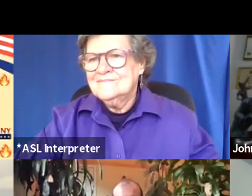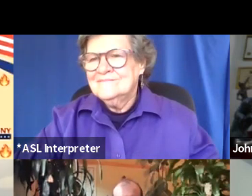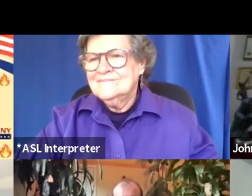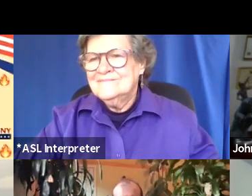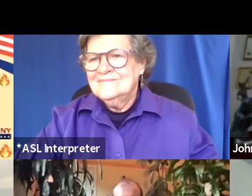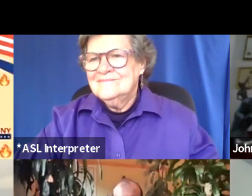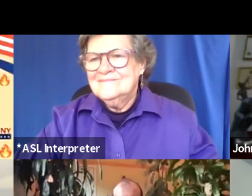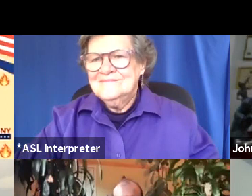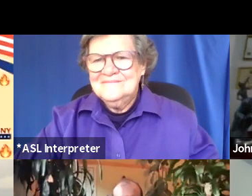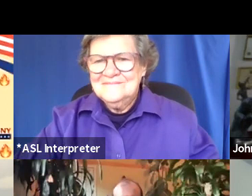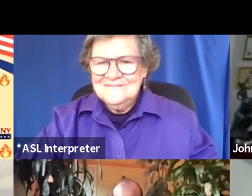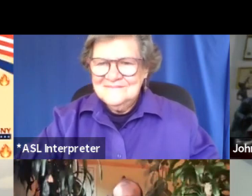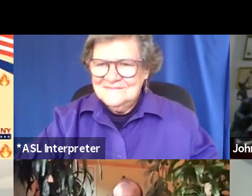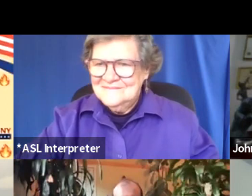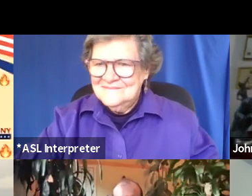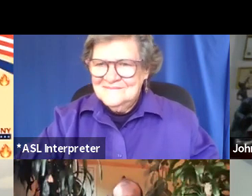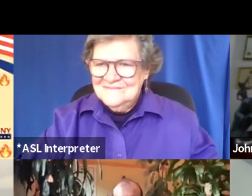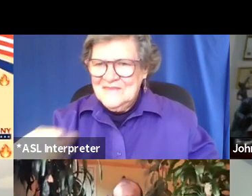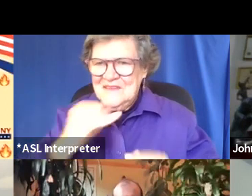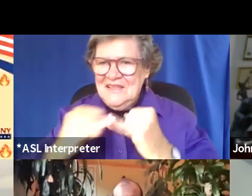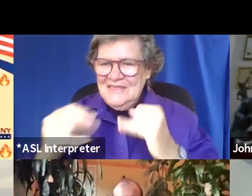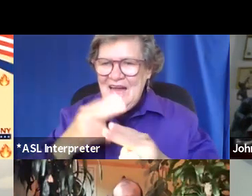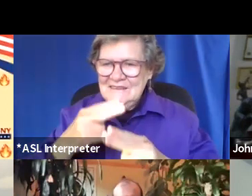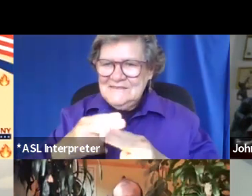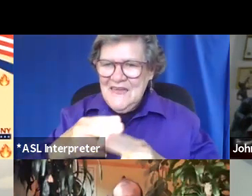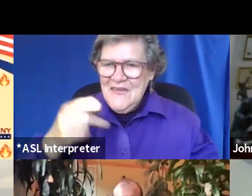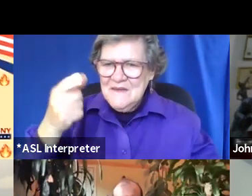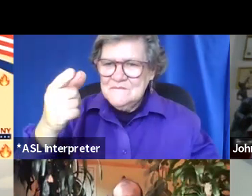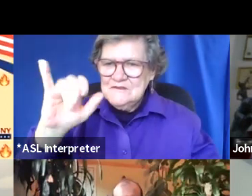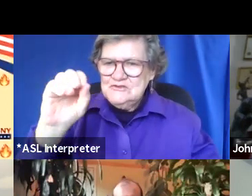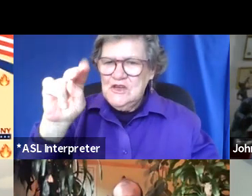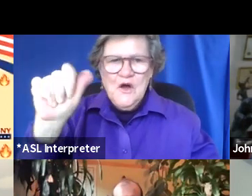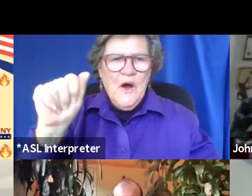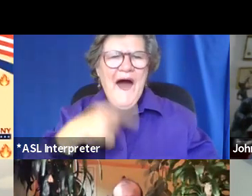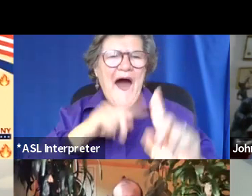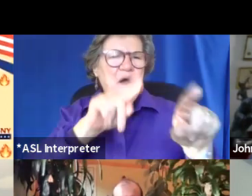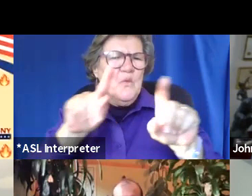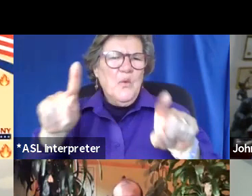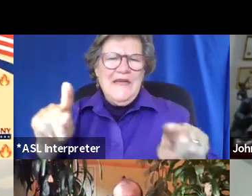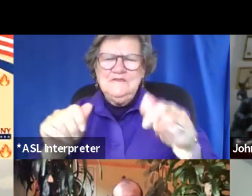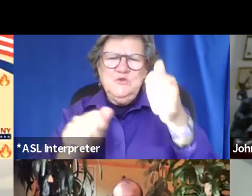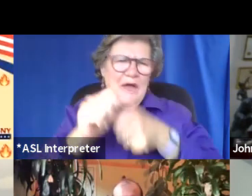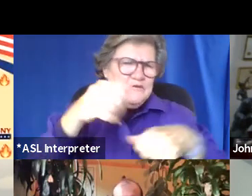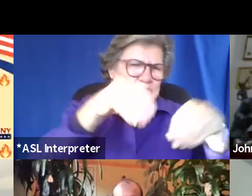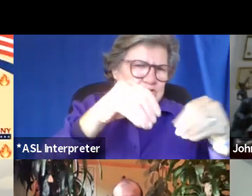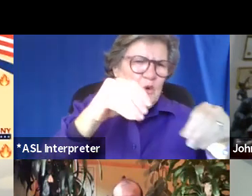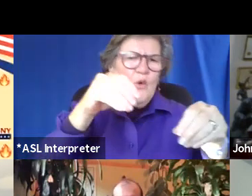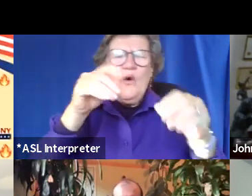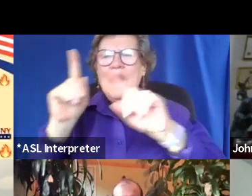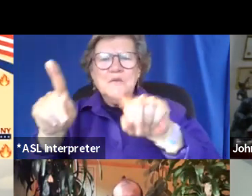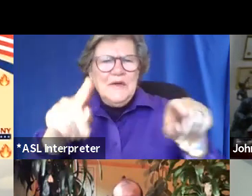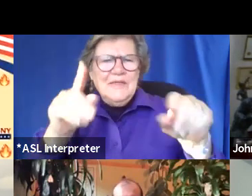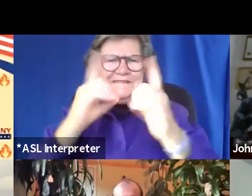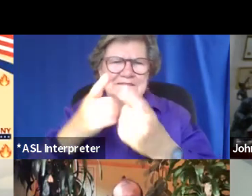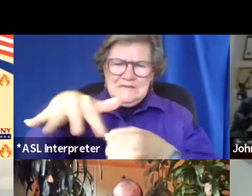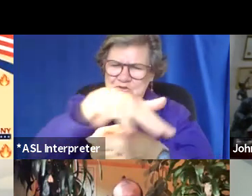went to school here. I went to every single school, or every single church, or every single store you could think of. I walked every block in the street, in this district, let alone